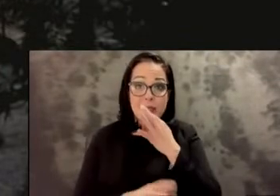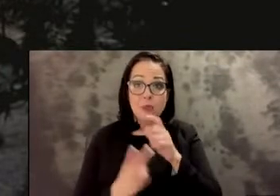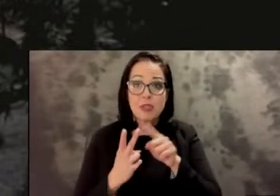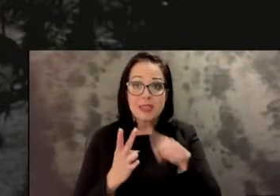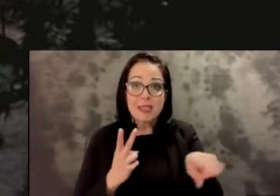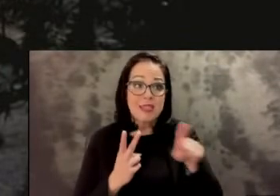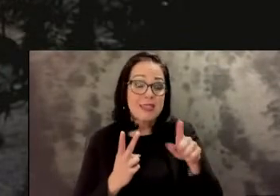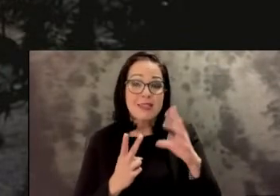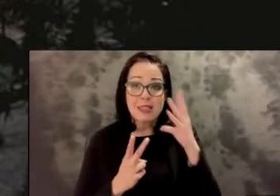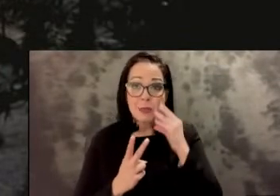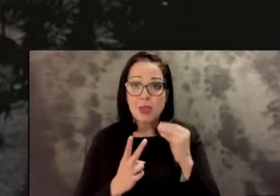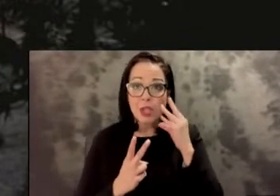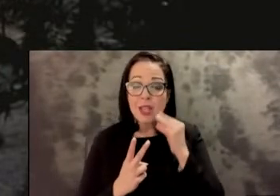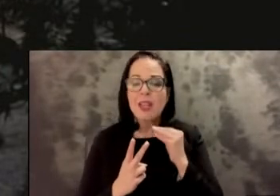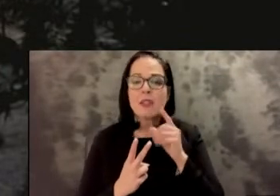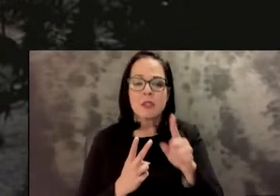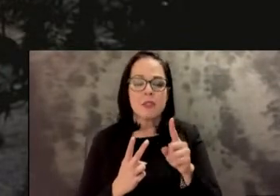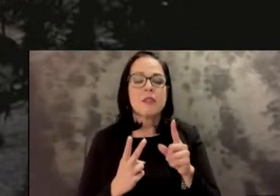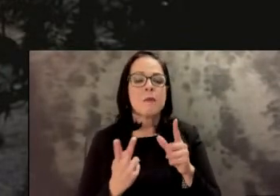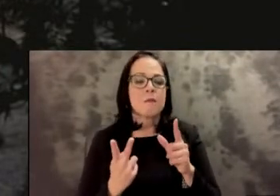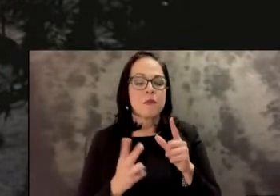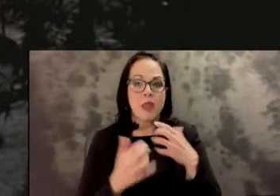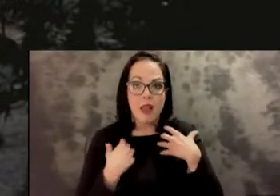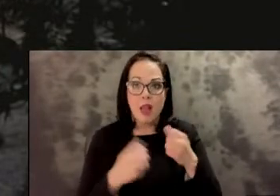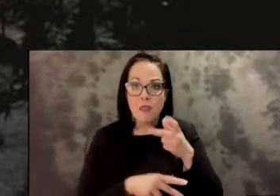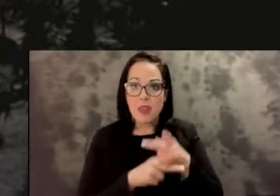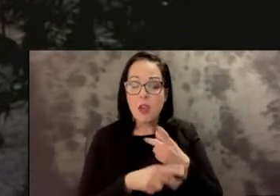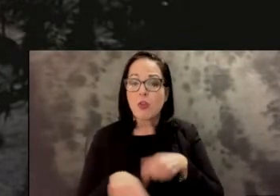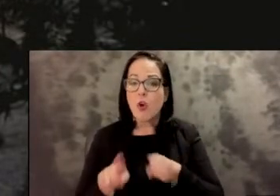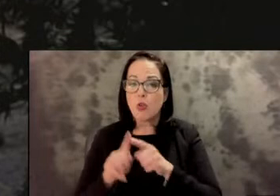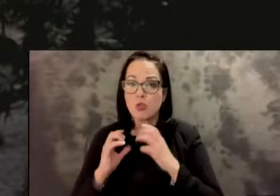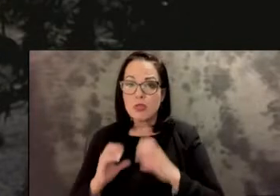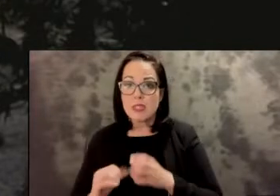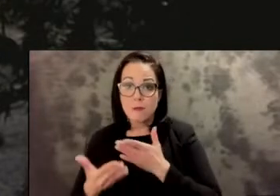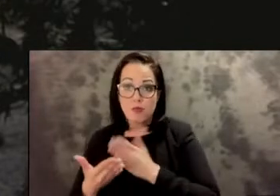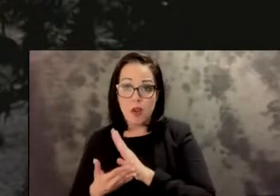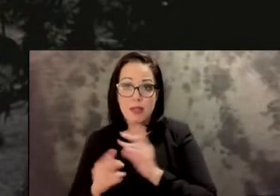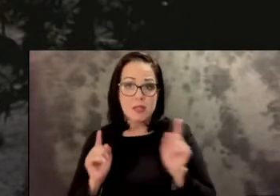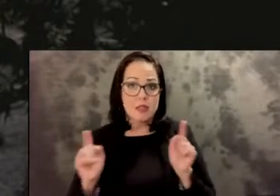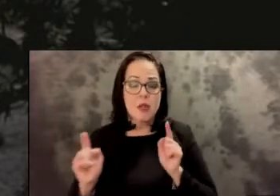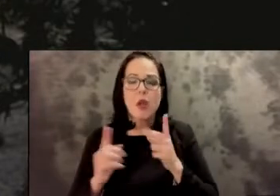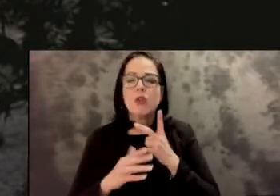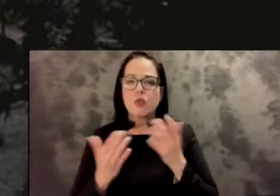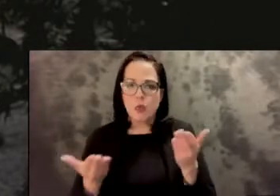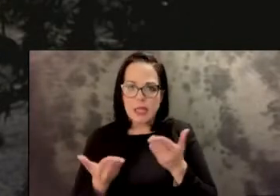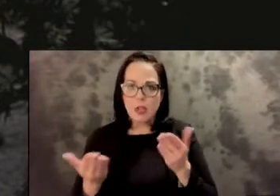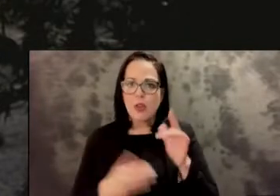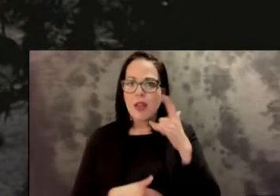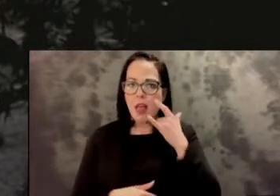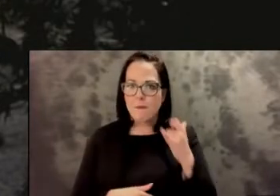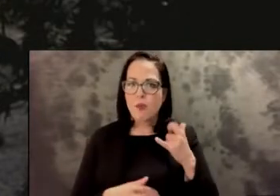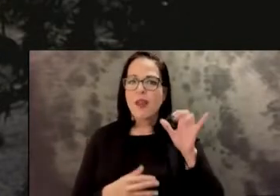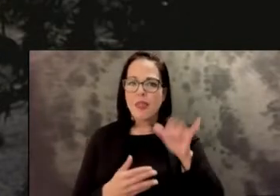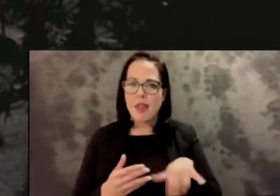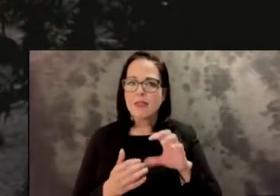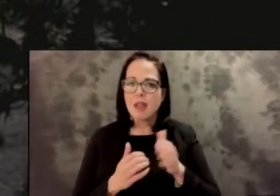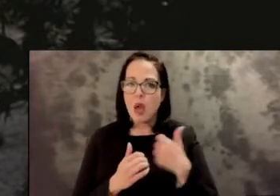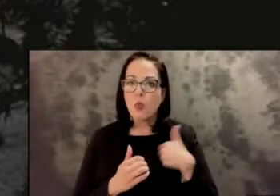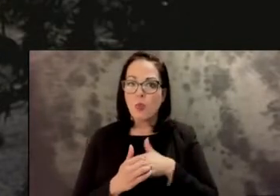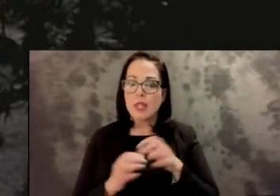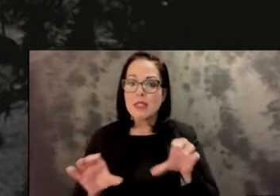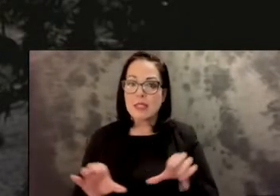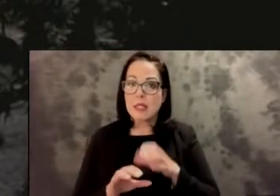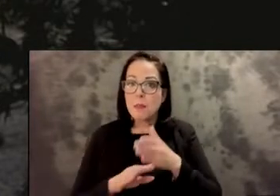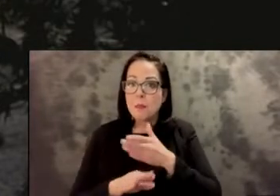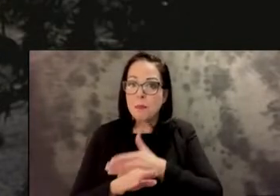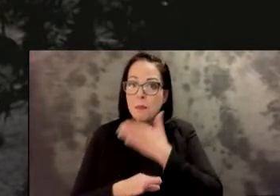health working with people with expertise in civil rights. And that's what we did in California, and we came out with better standards. So